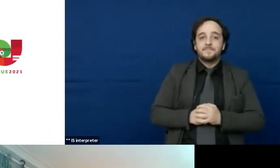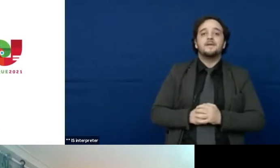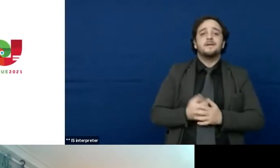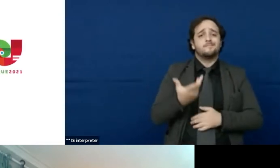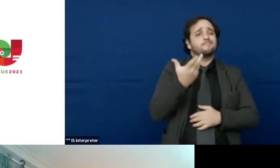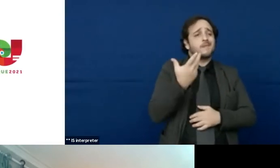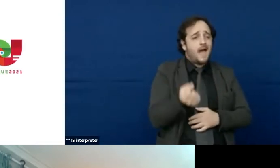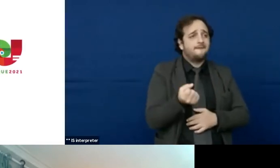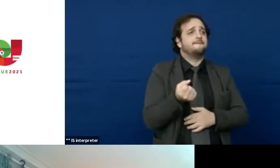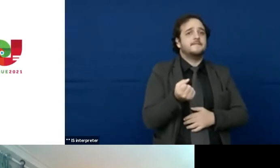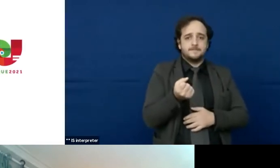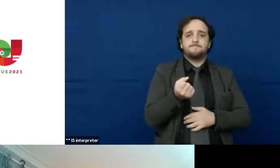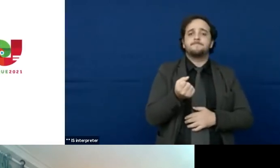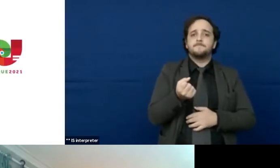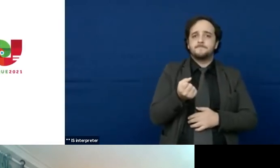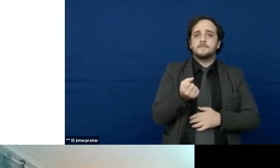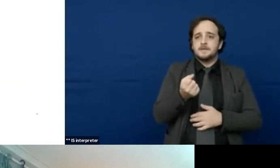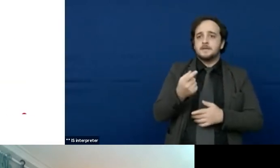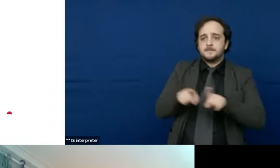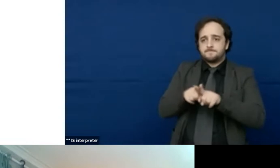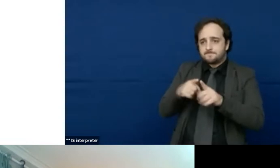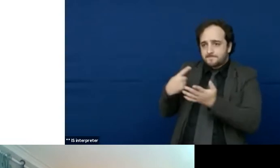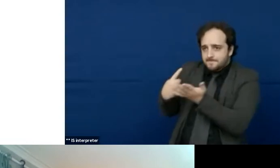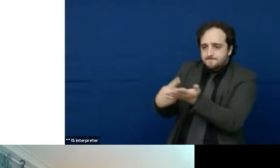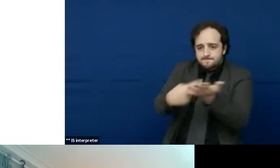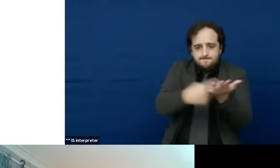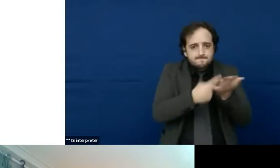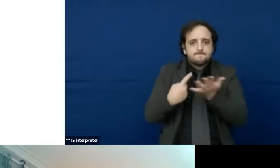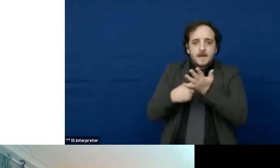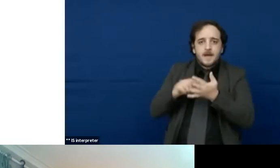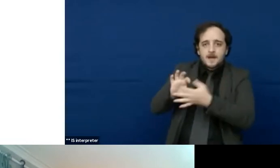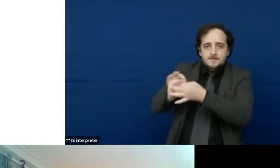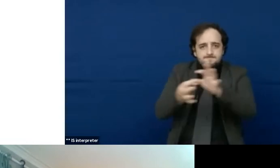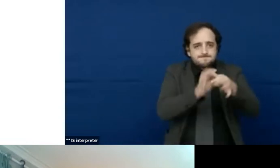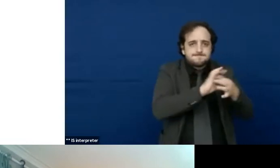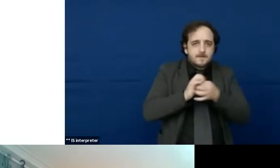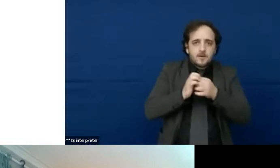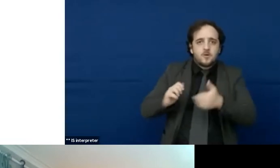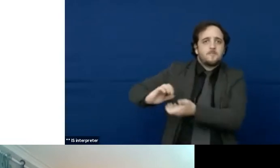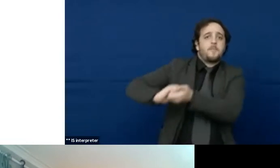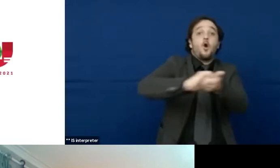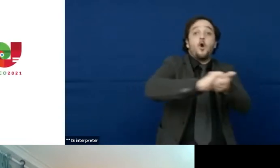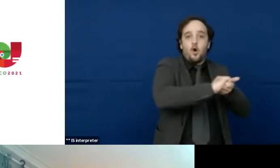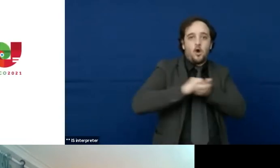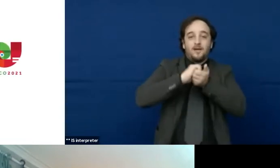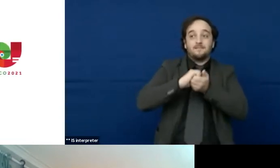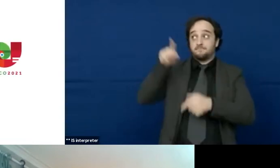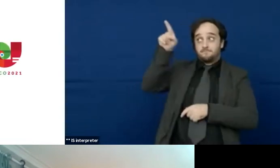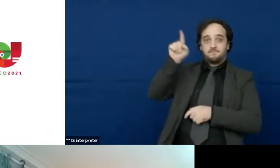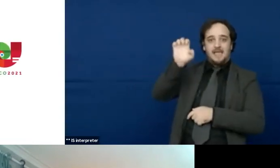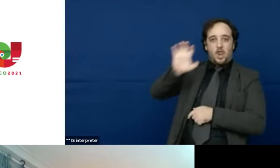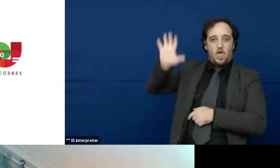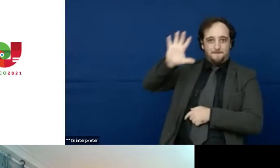overview on the theme, why gender-based violence and why now? Let's watch the presentation.